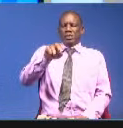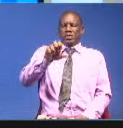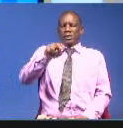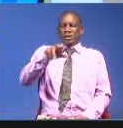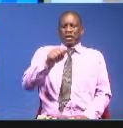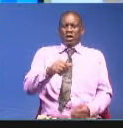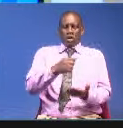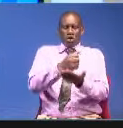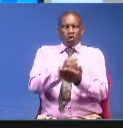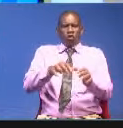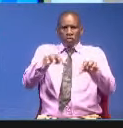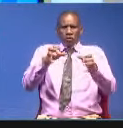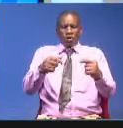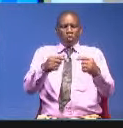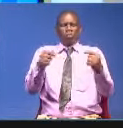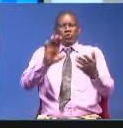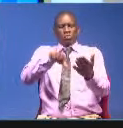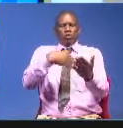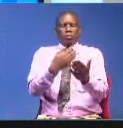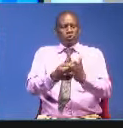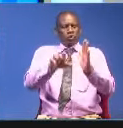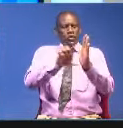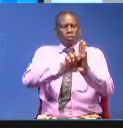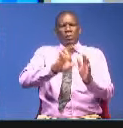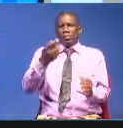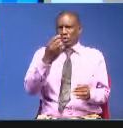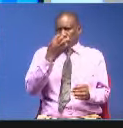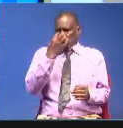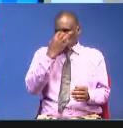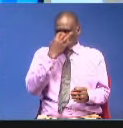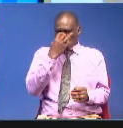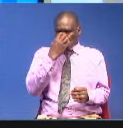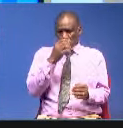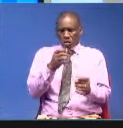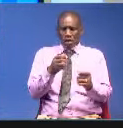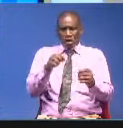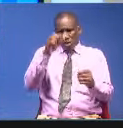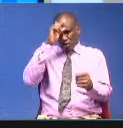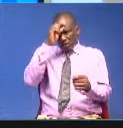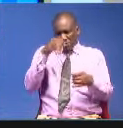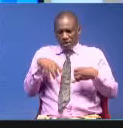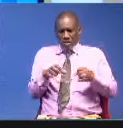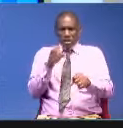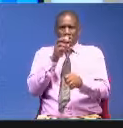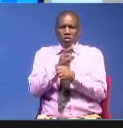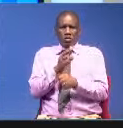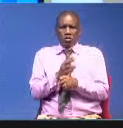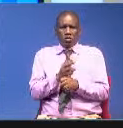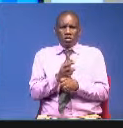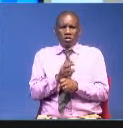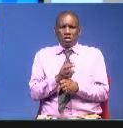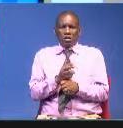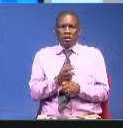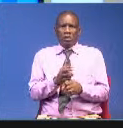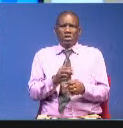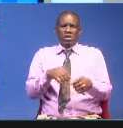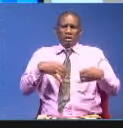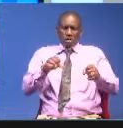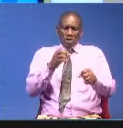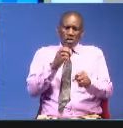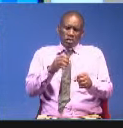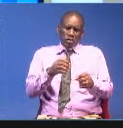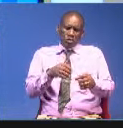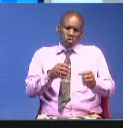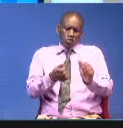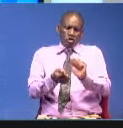Coffee farmers have opposed the proposed law by President William Ruto's administration seeking to use the streamline, the sector saying that they